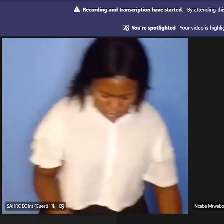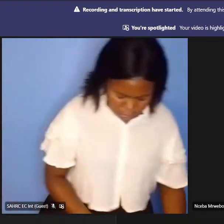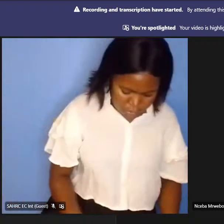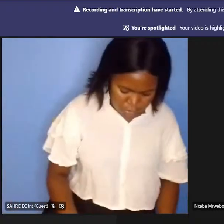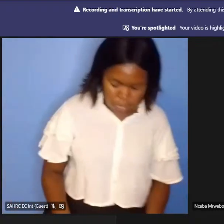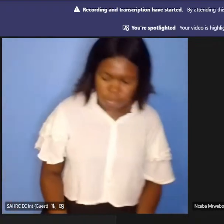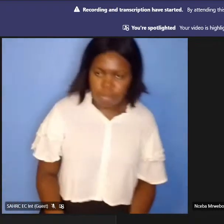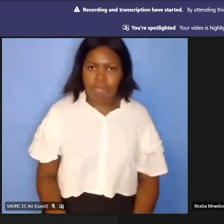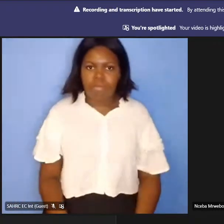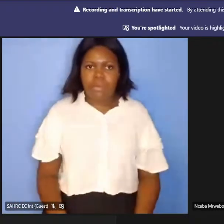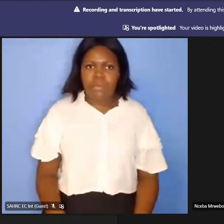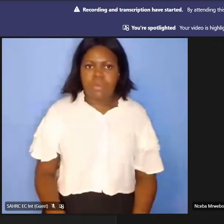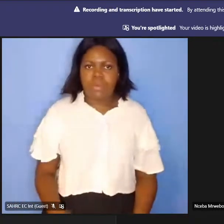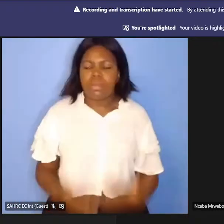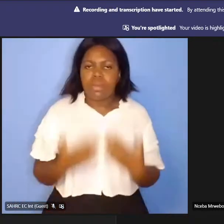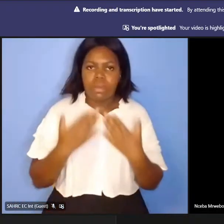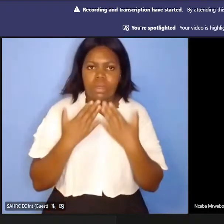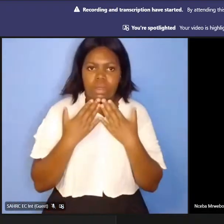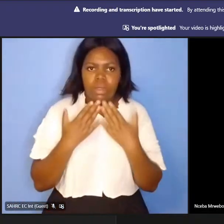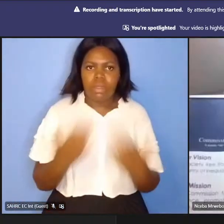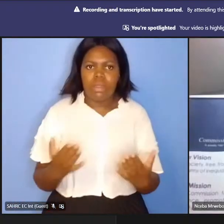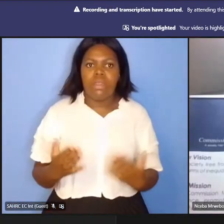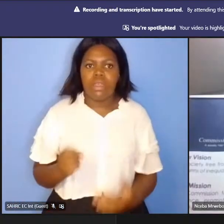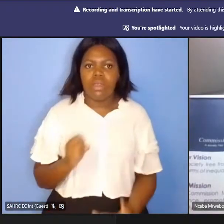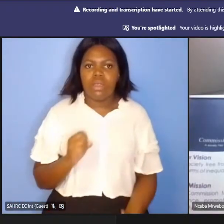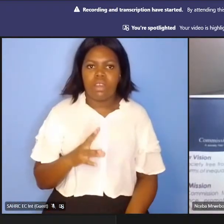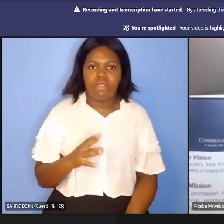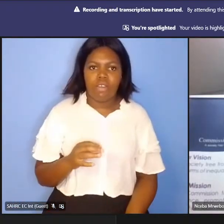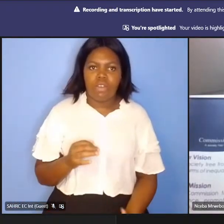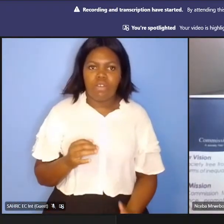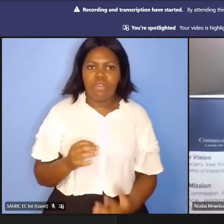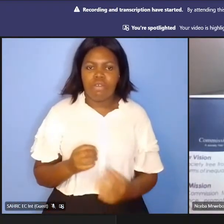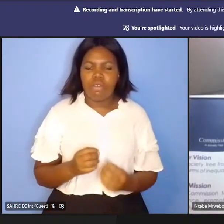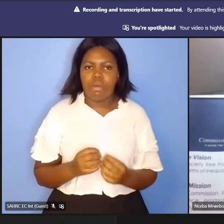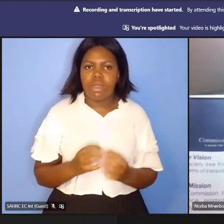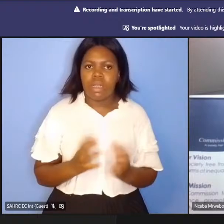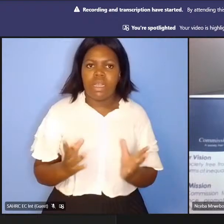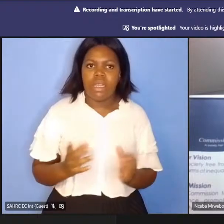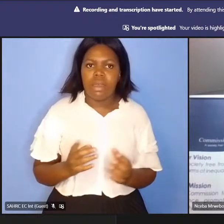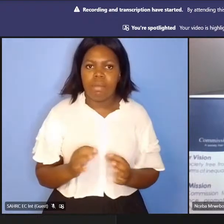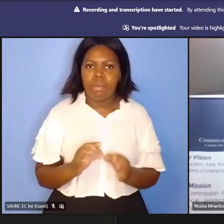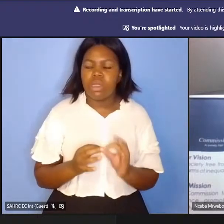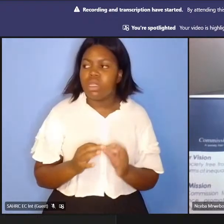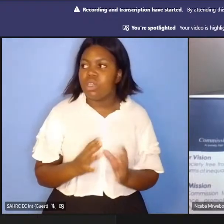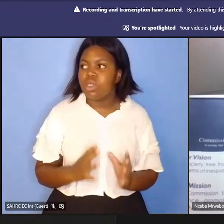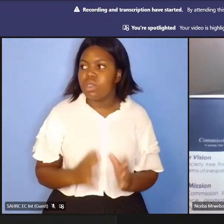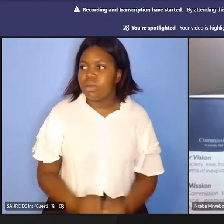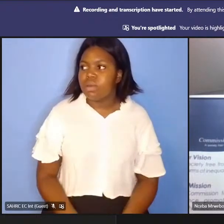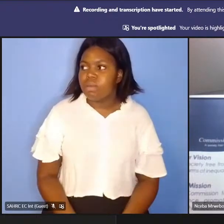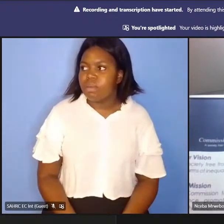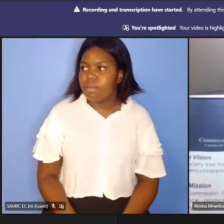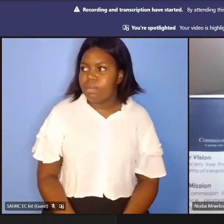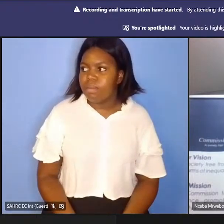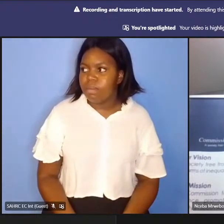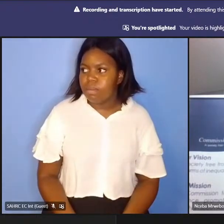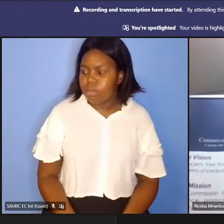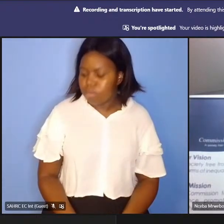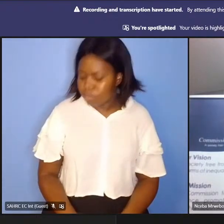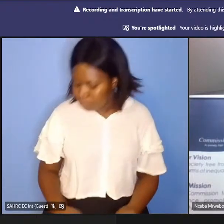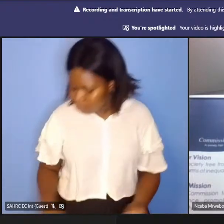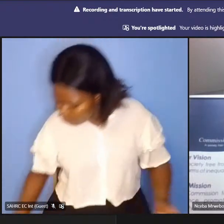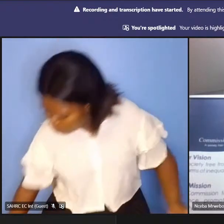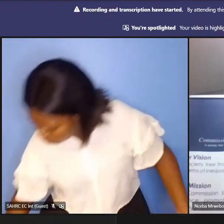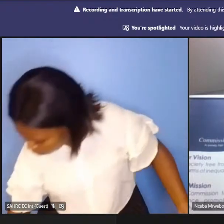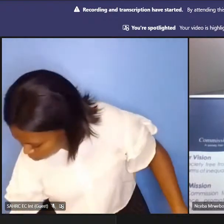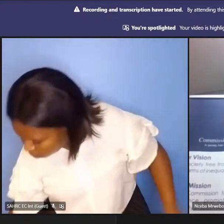There we go. Thank you very much, sir, for that very clear presentation, Mr. Mrebo. I think it's very valuable from the outset